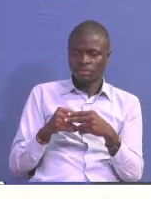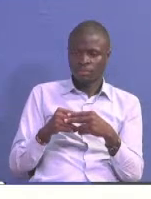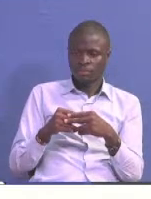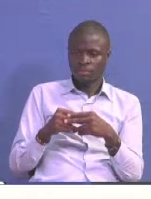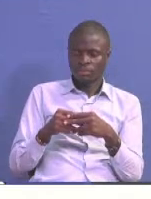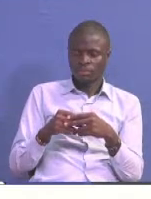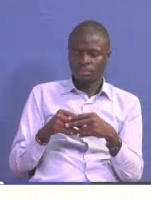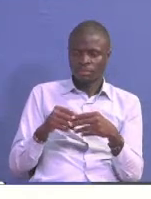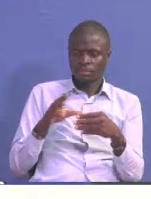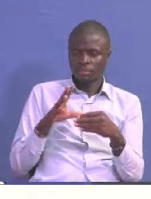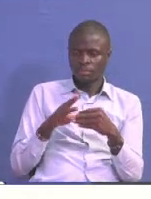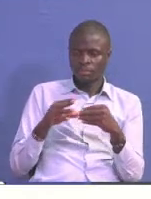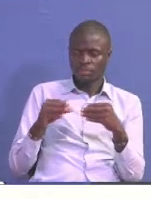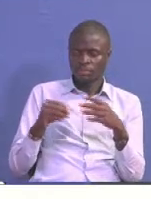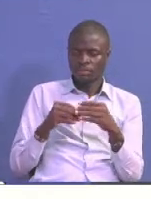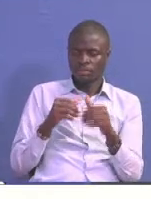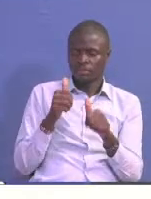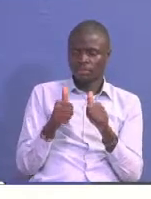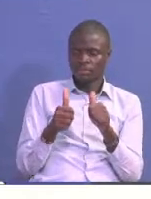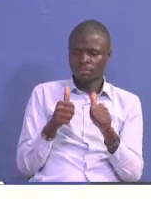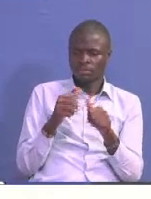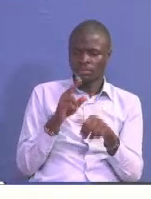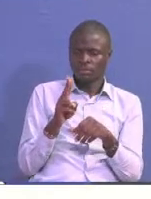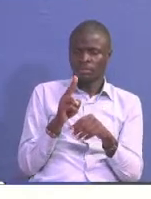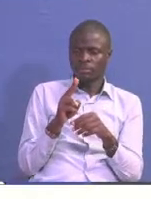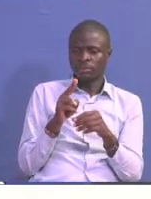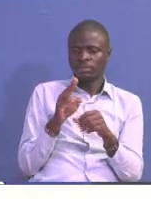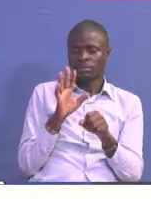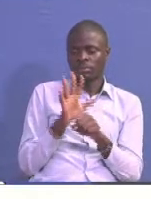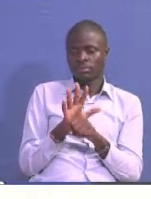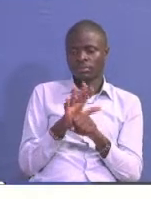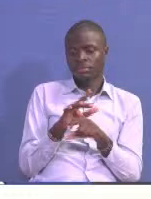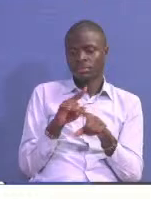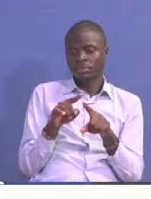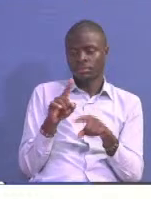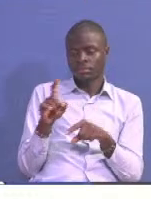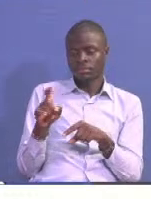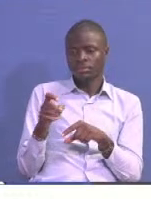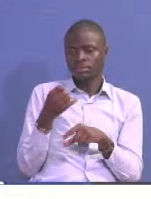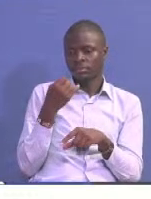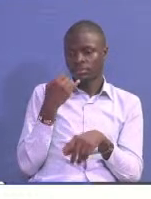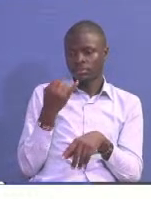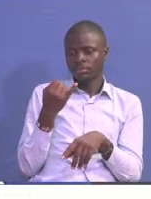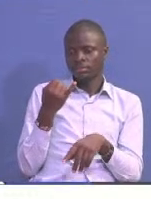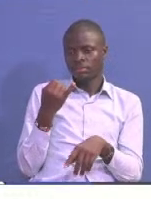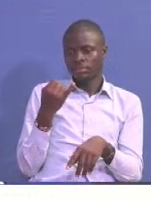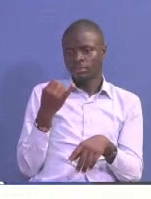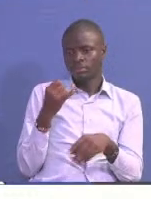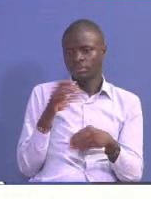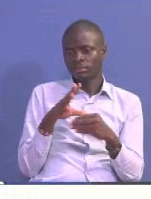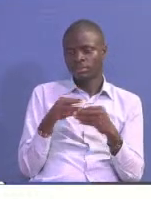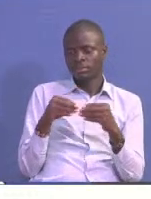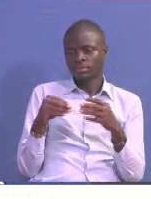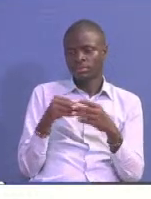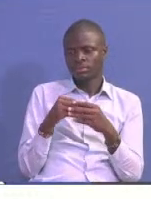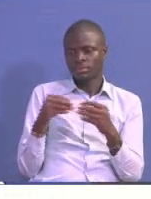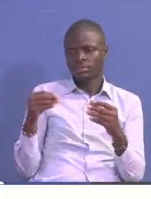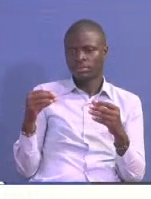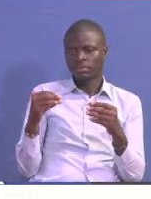Innovation is a word which we use quite a lot. But the question is, innovation is